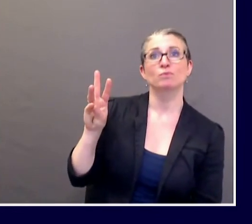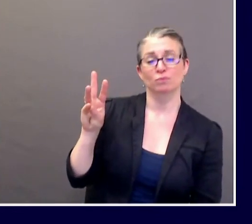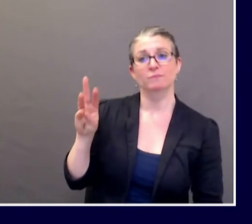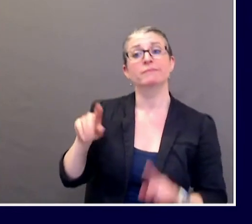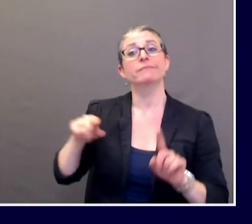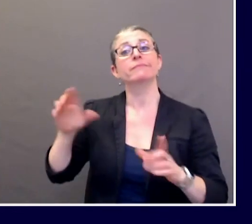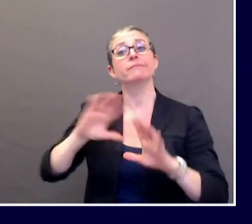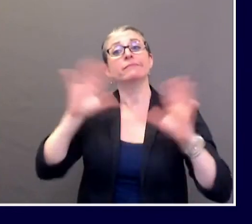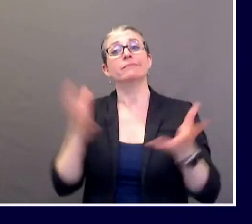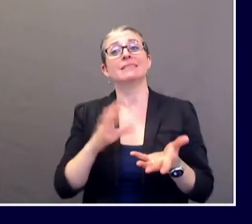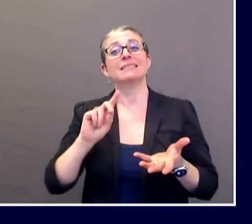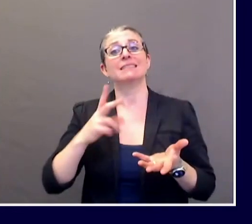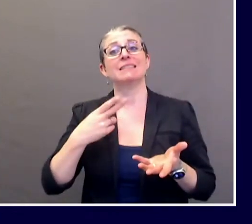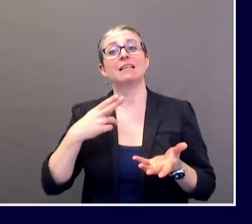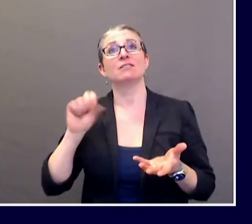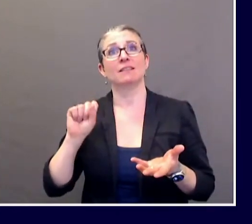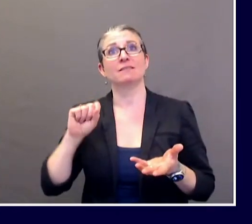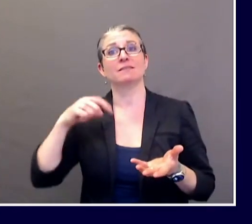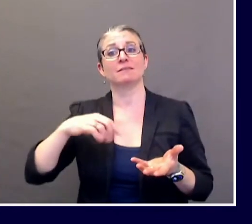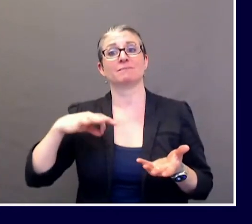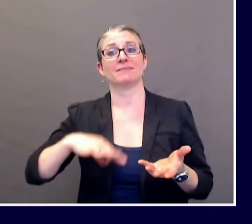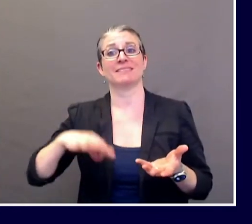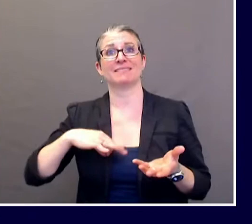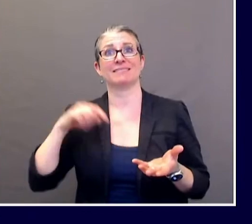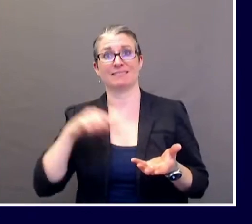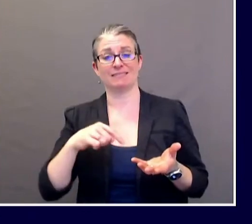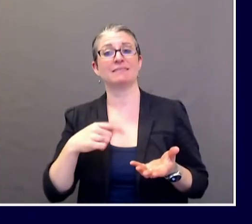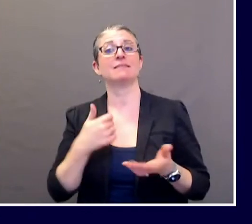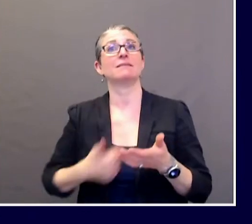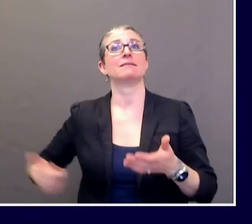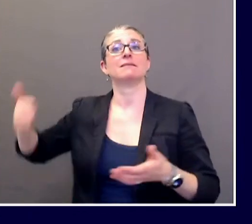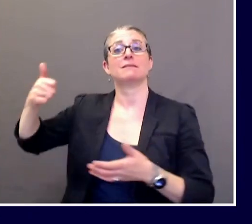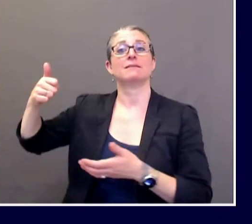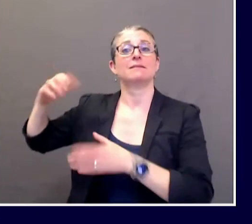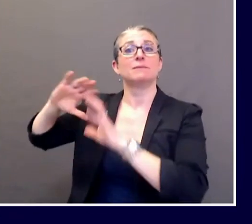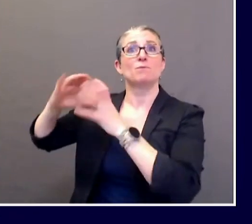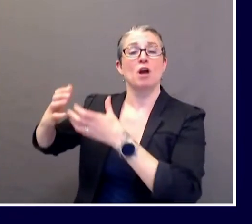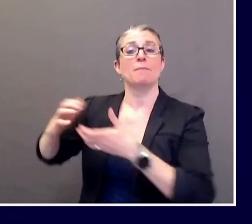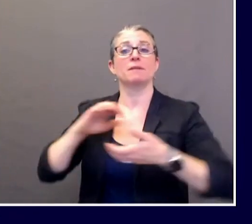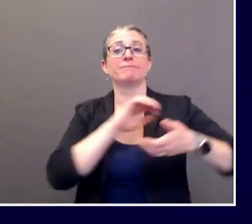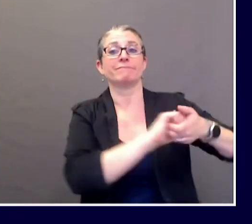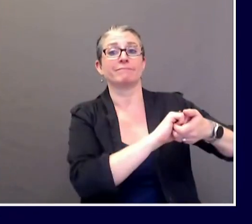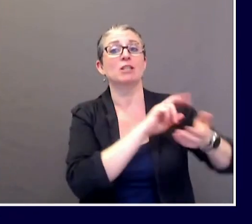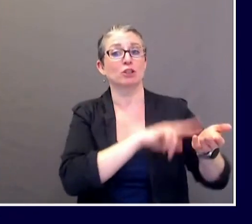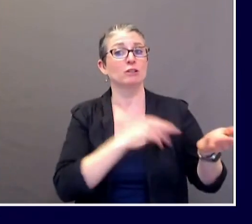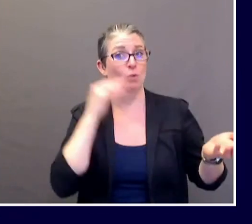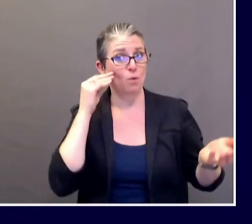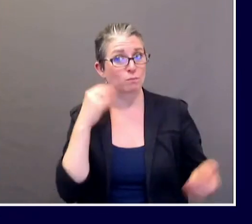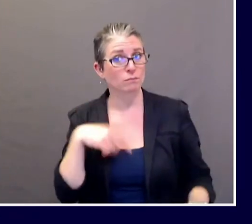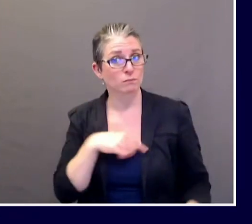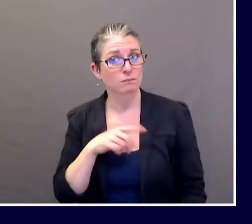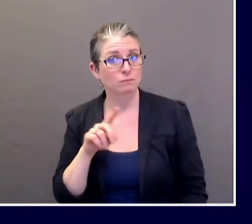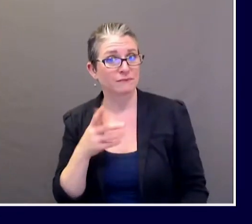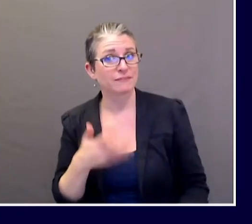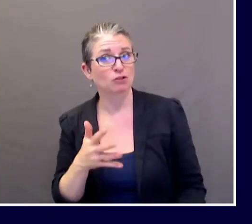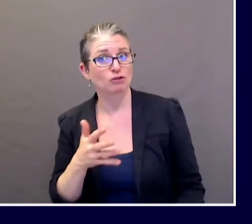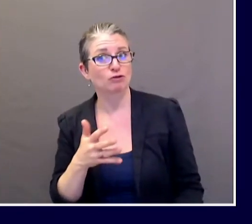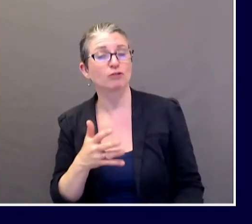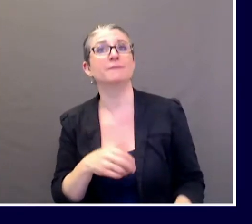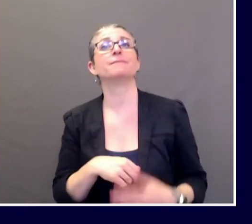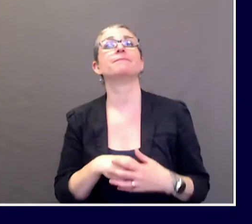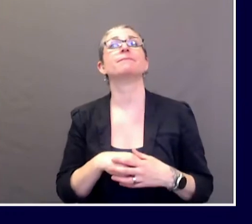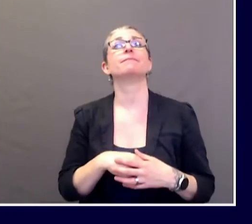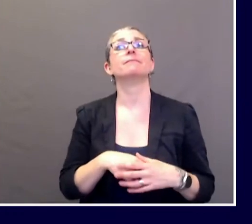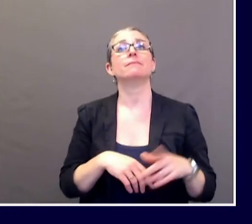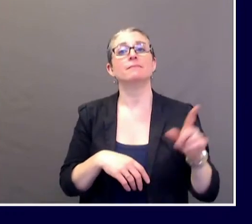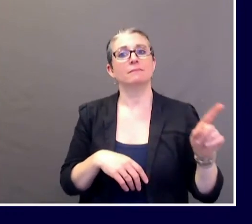Licensing, Certification, and Aging Services, working in partnership with our nursing facilities. While we know they've been disproportionately hard hit relative to other